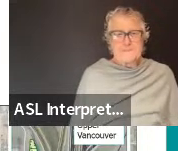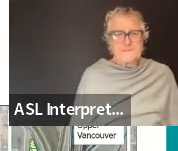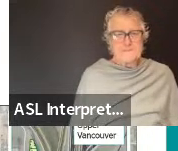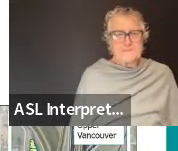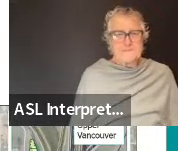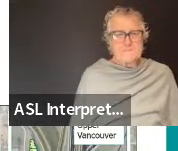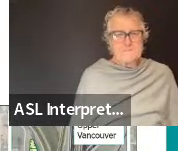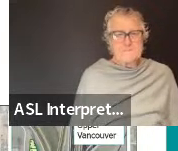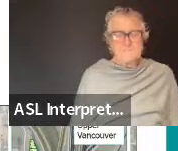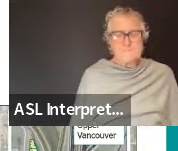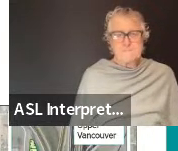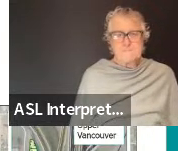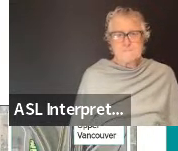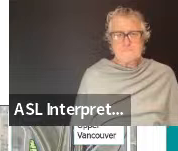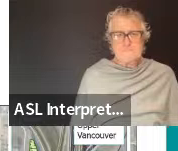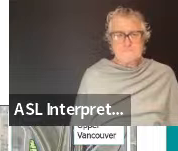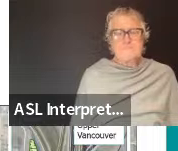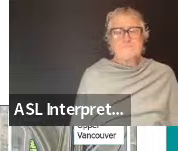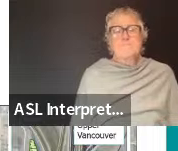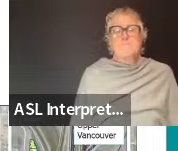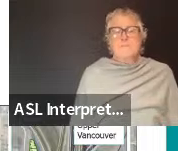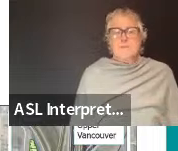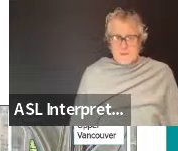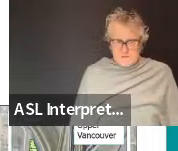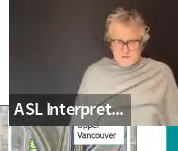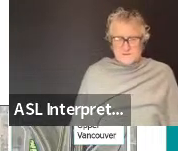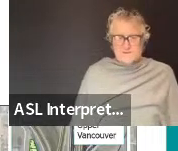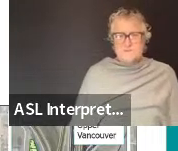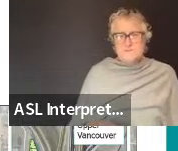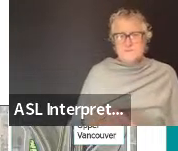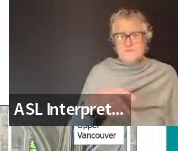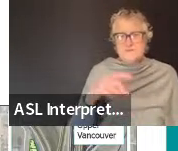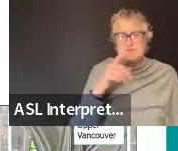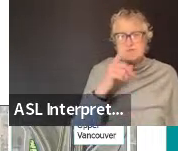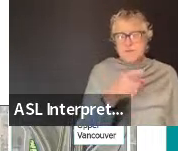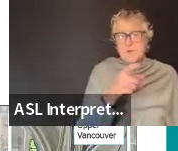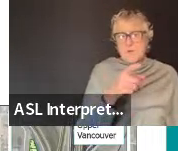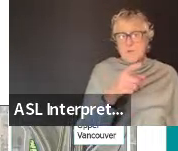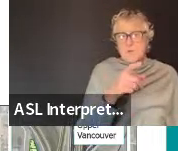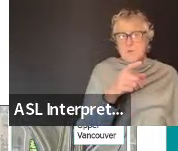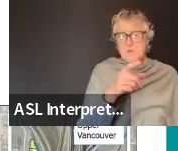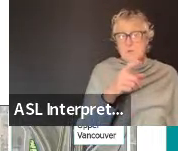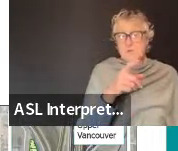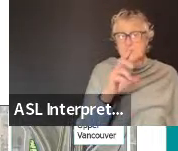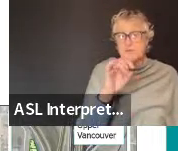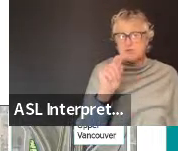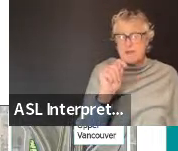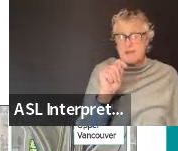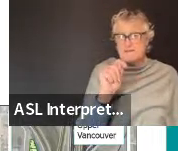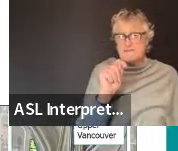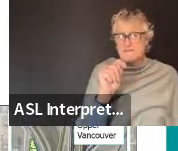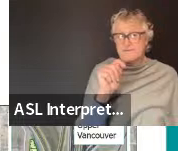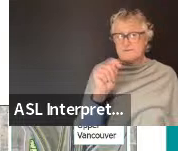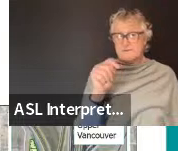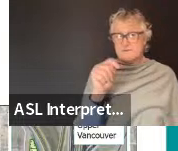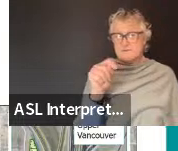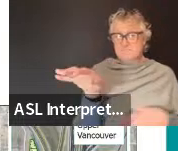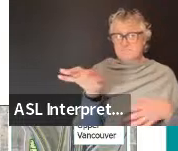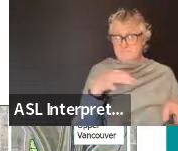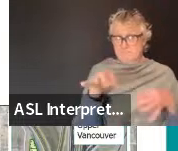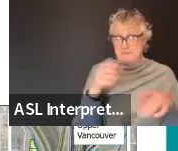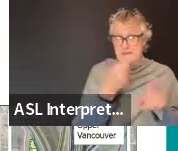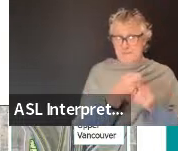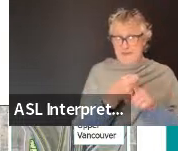So the draft supplemental environmental impact statement describes the permanent and temporary property acquisitions